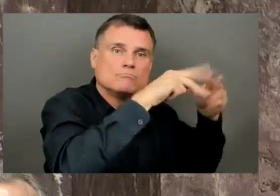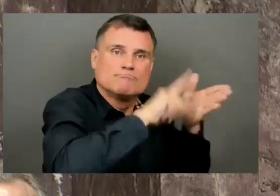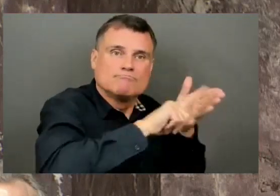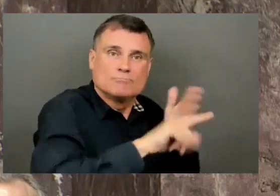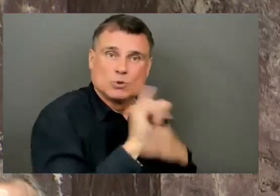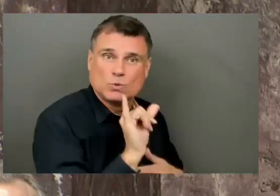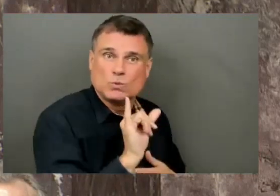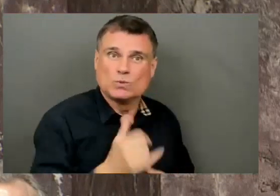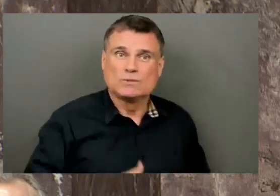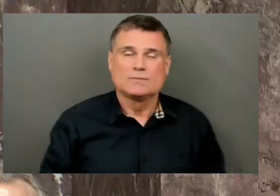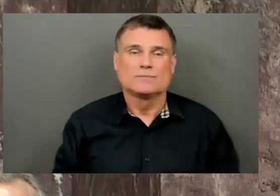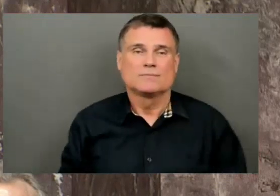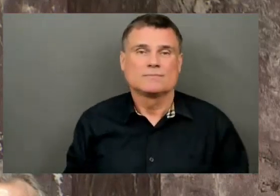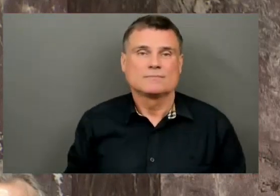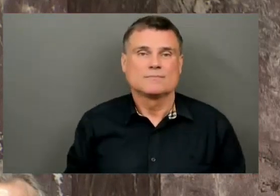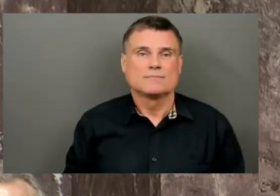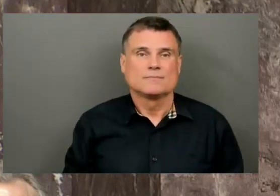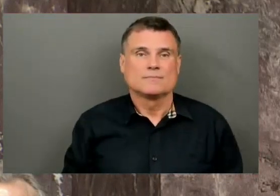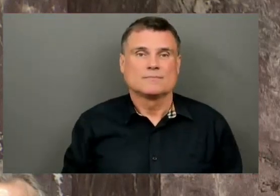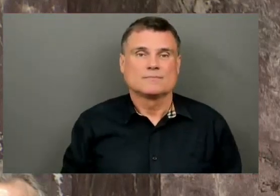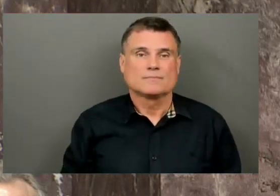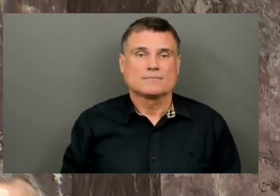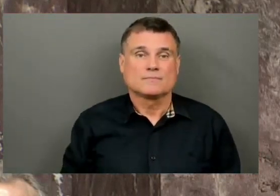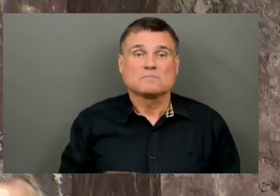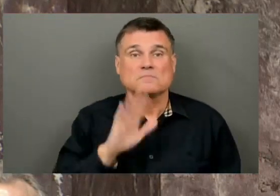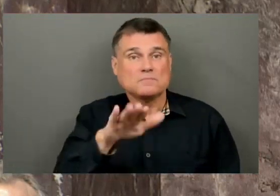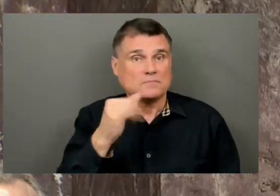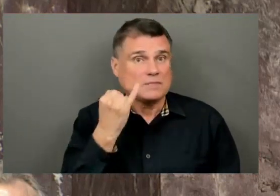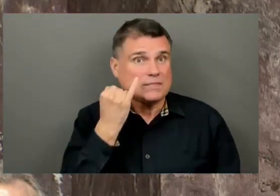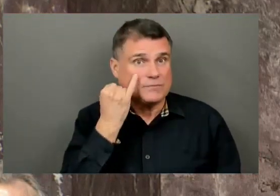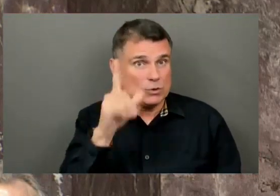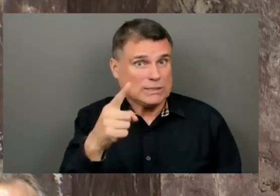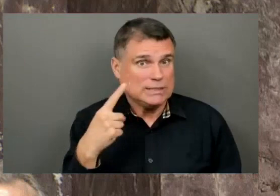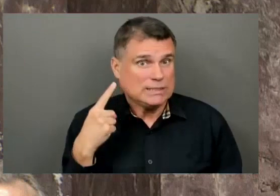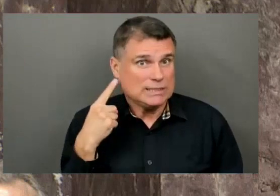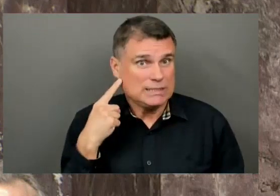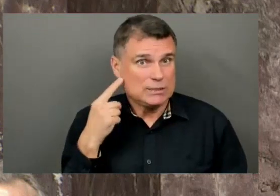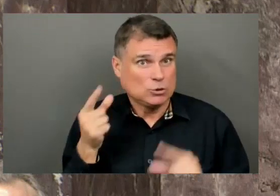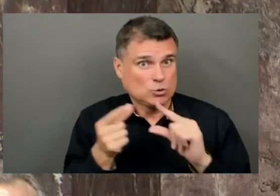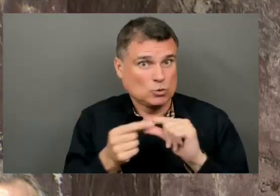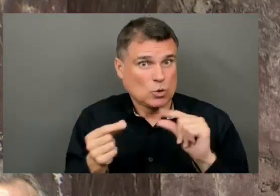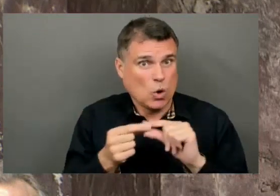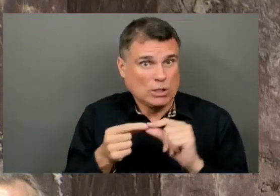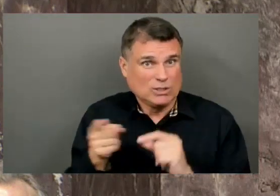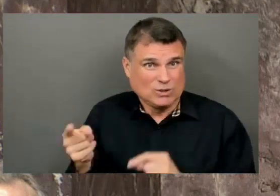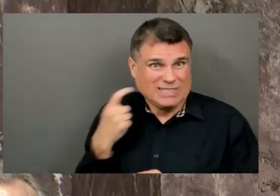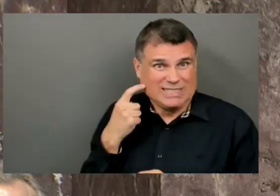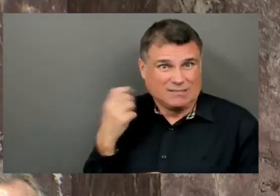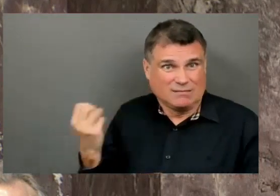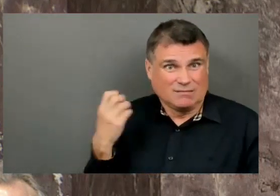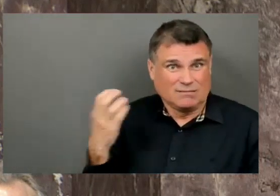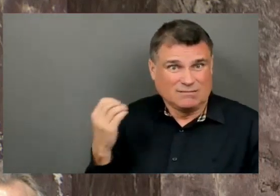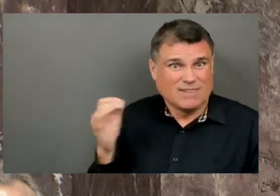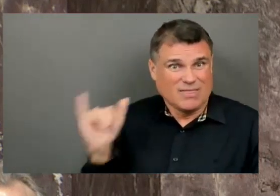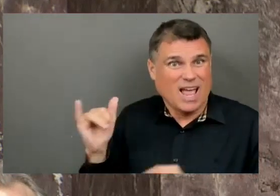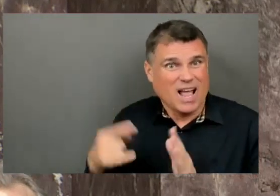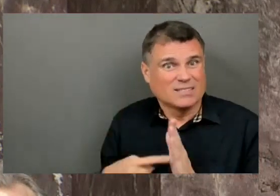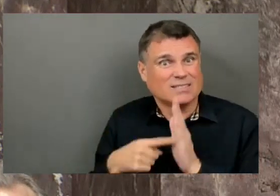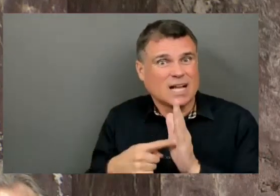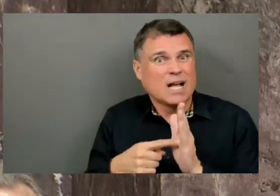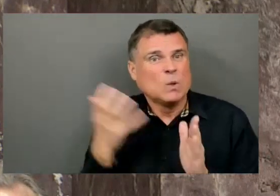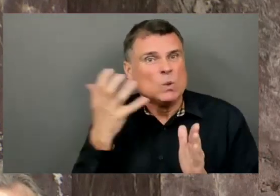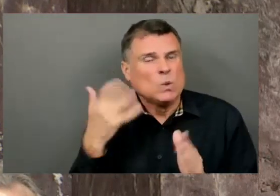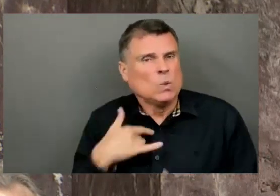shared troubles us all. I think every member in this chamber. But I reject the